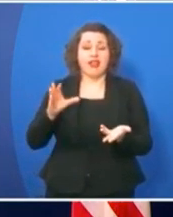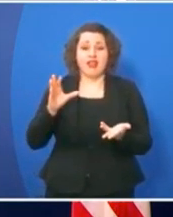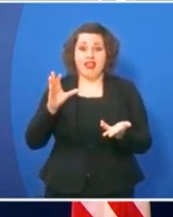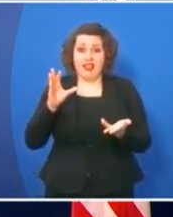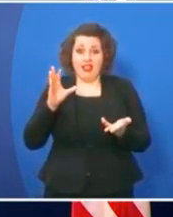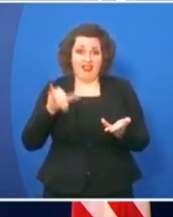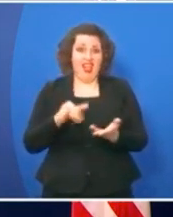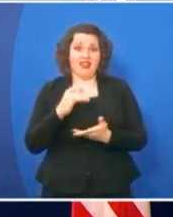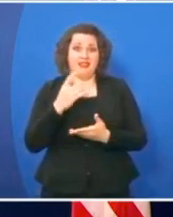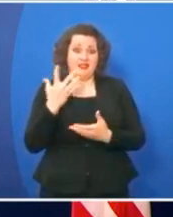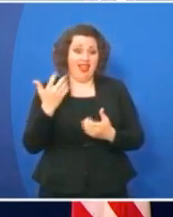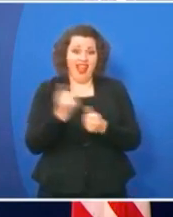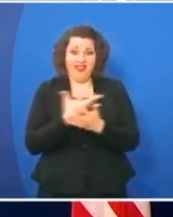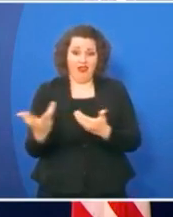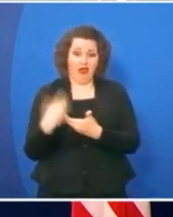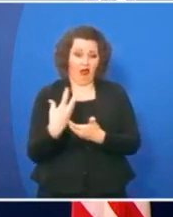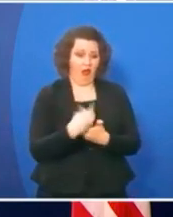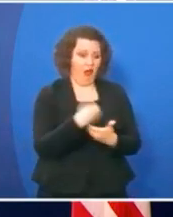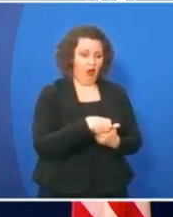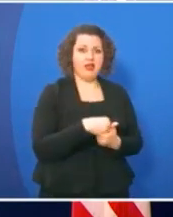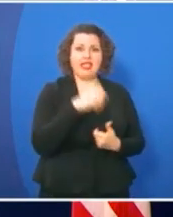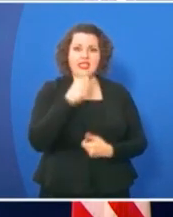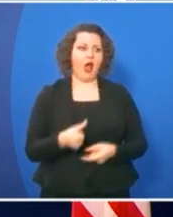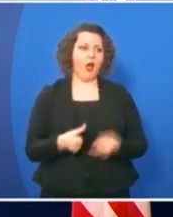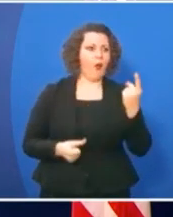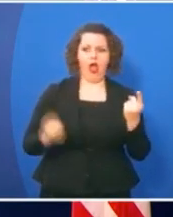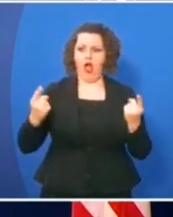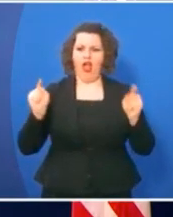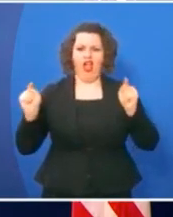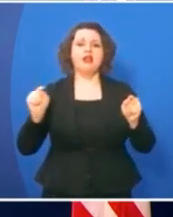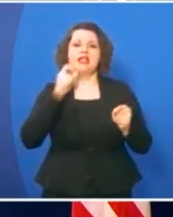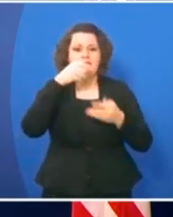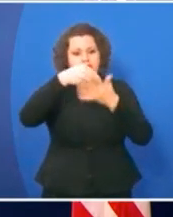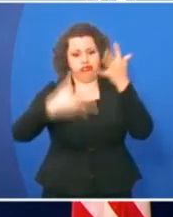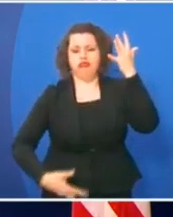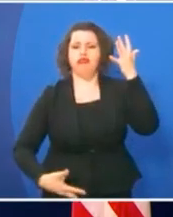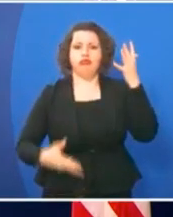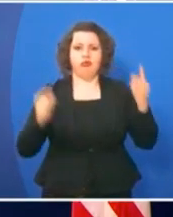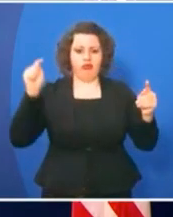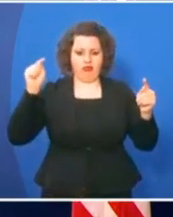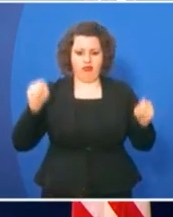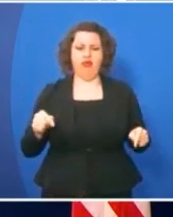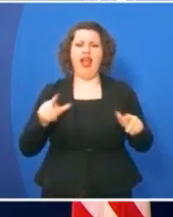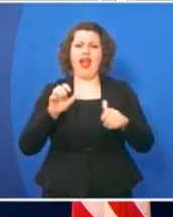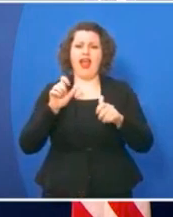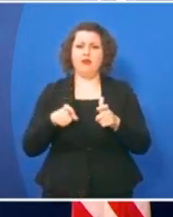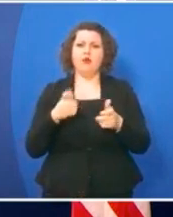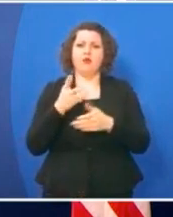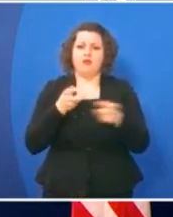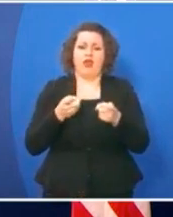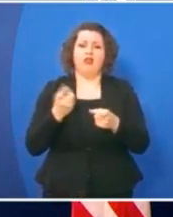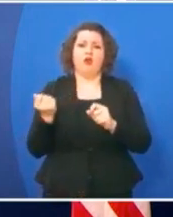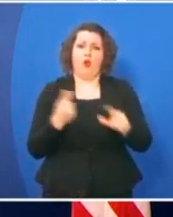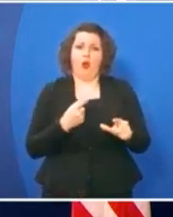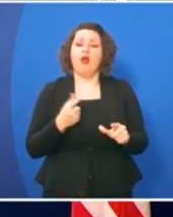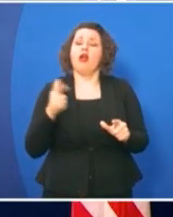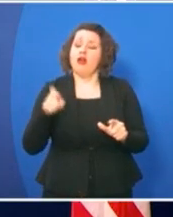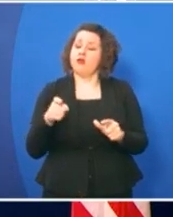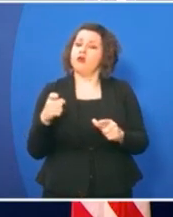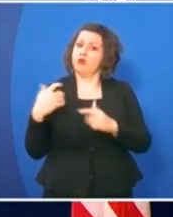versus that. We have to be able to manage both and to do it in a responsible manner. And I believe in Iowans, and I believe